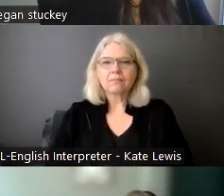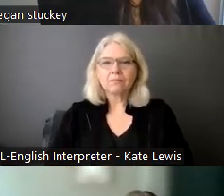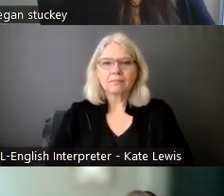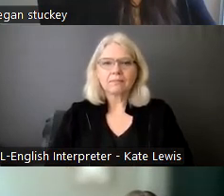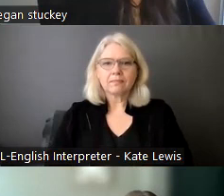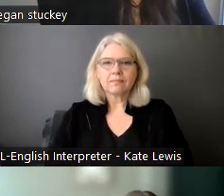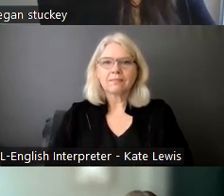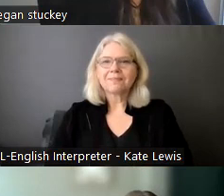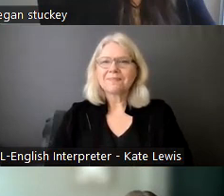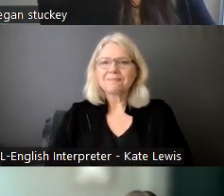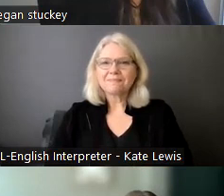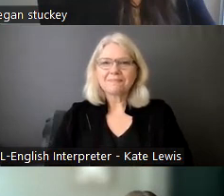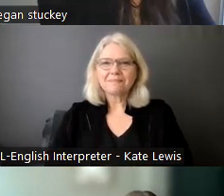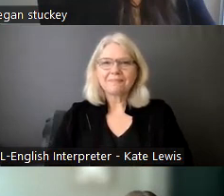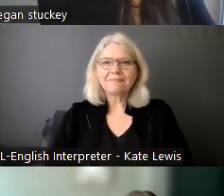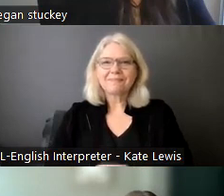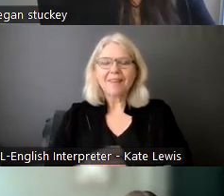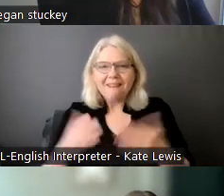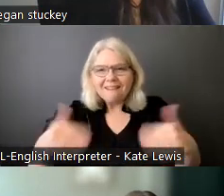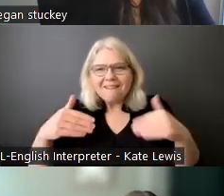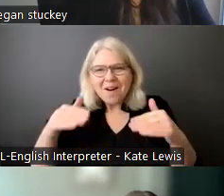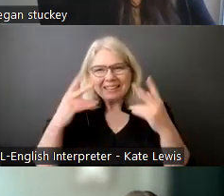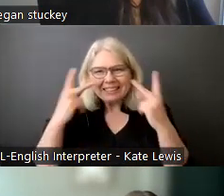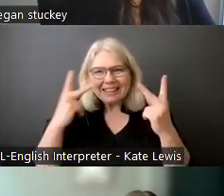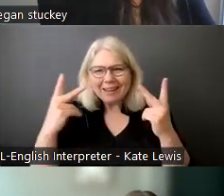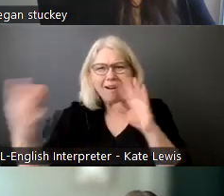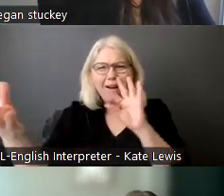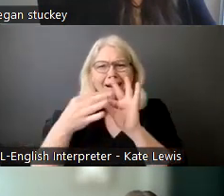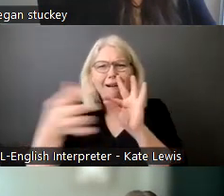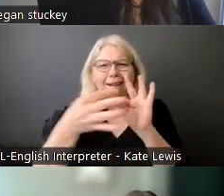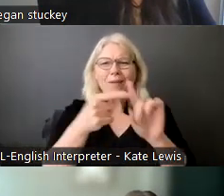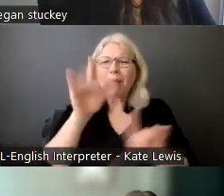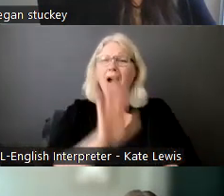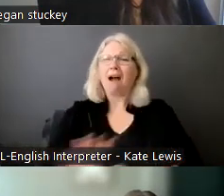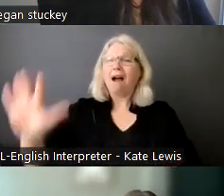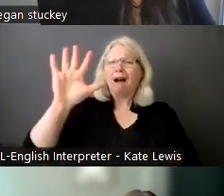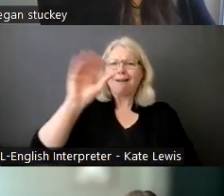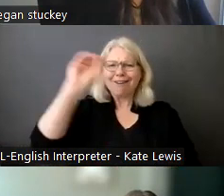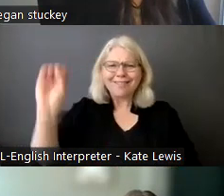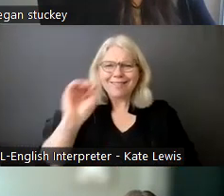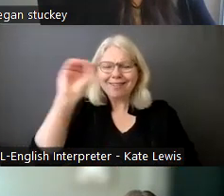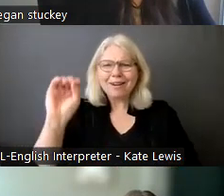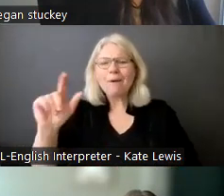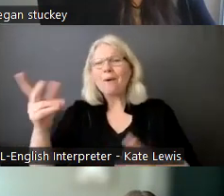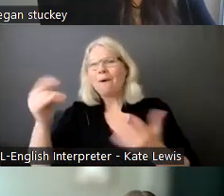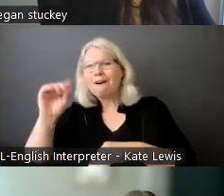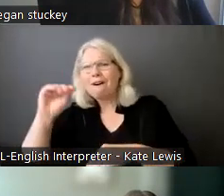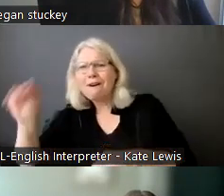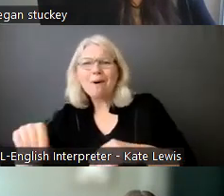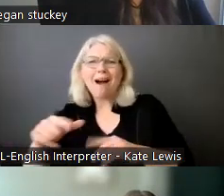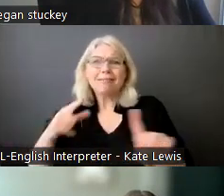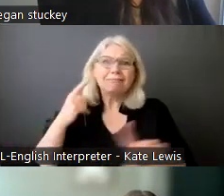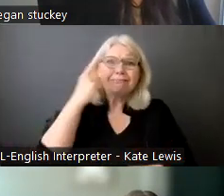Thank you. Welcome. We've got friends from Leamington, from Barrie, London, Ontario, Aurora, from Ottawa, Elliott Lake.